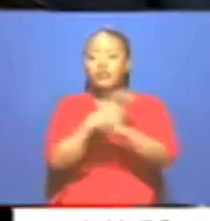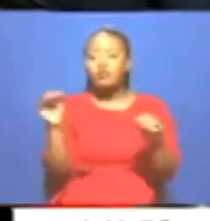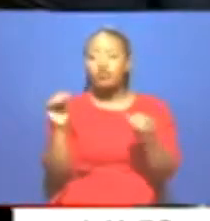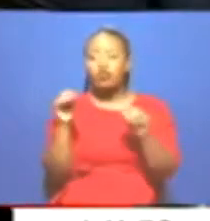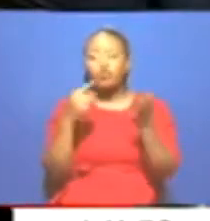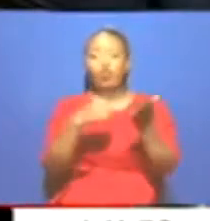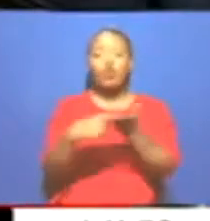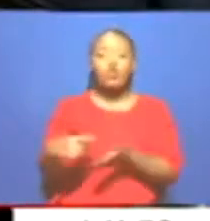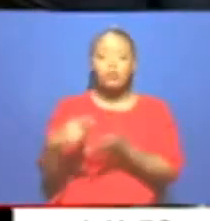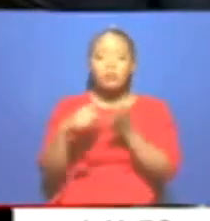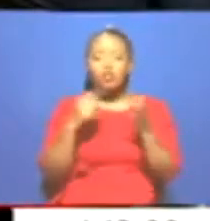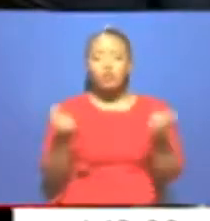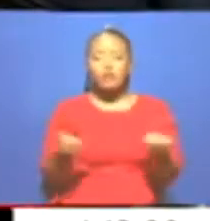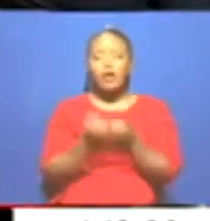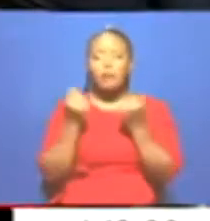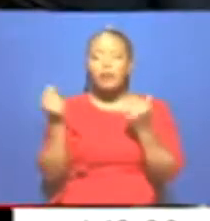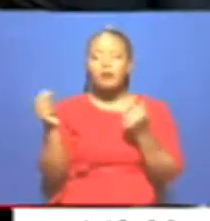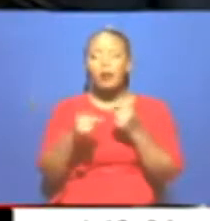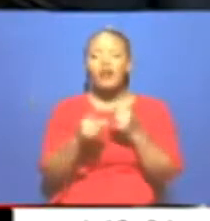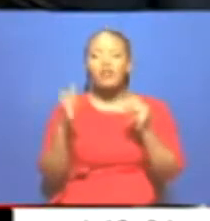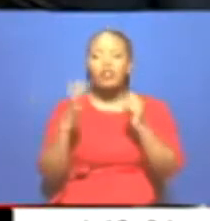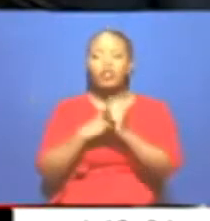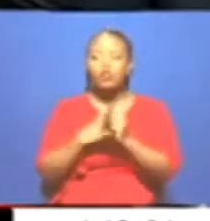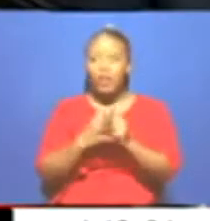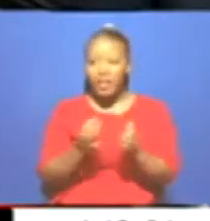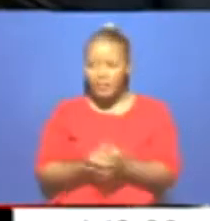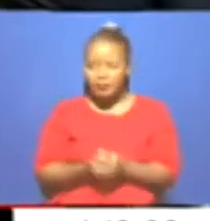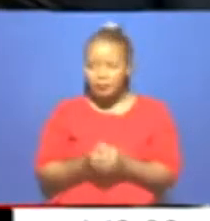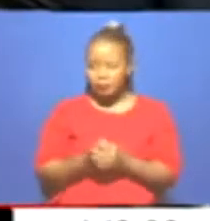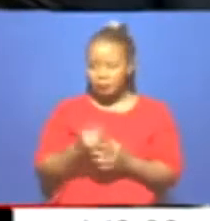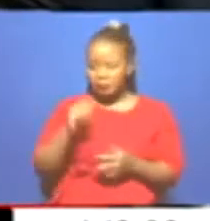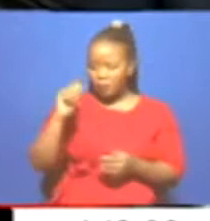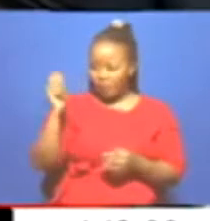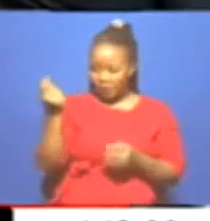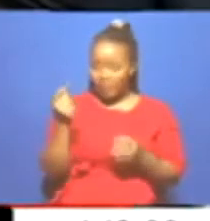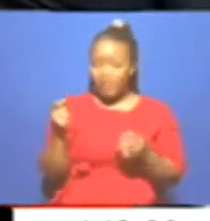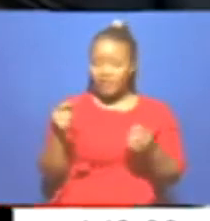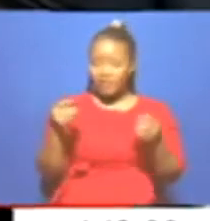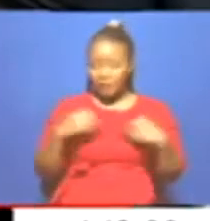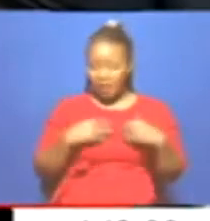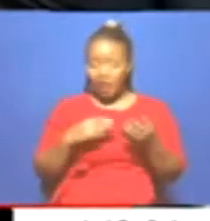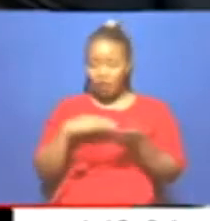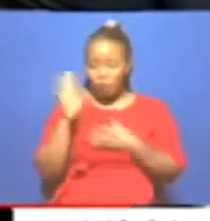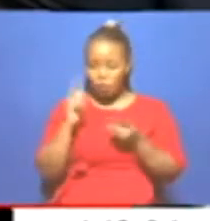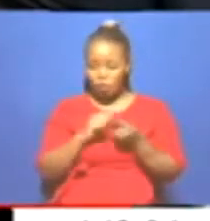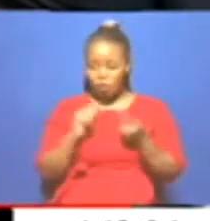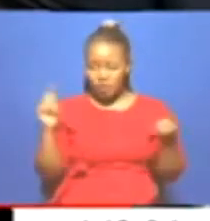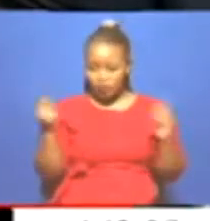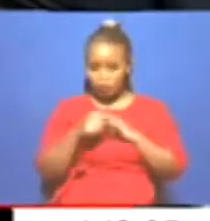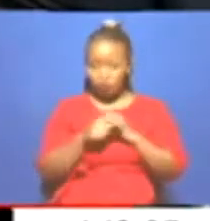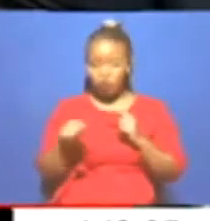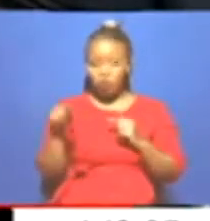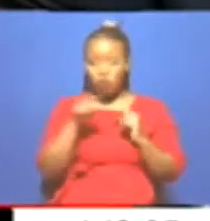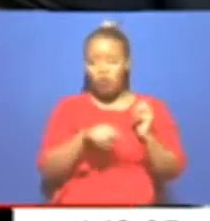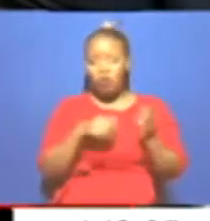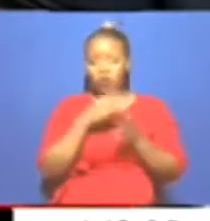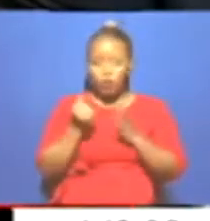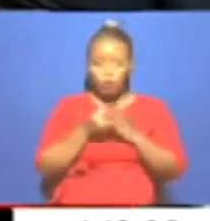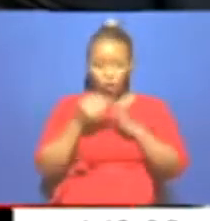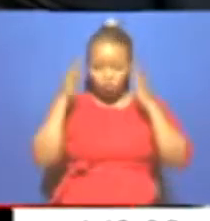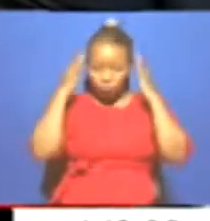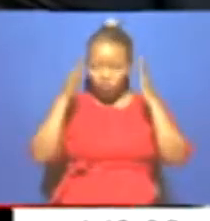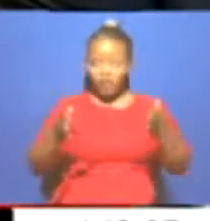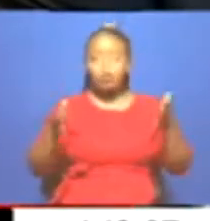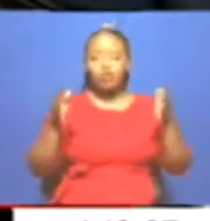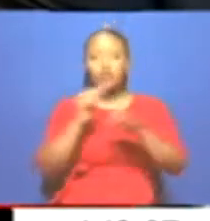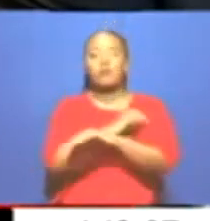Kenya is getting into a critical phase of a transitional election, with all eyes trained on the key contenders for the presidency,